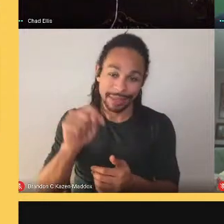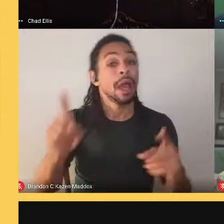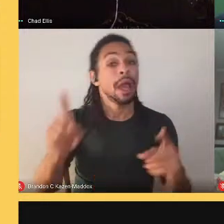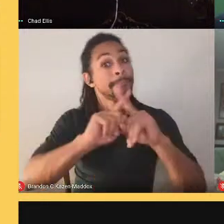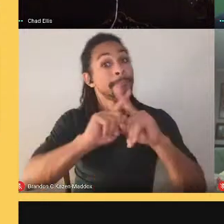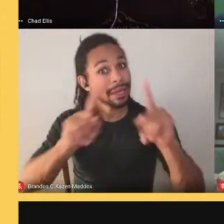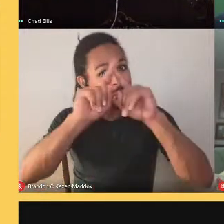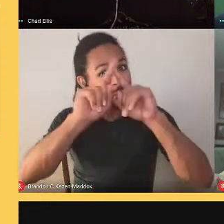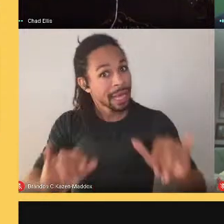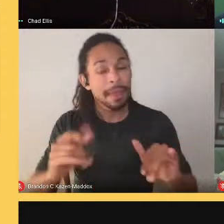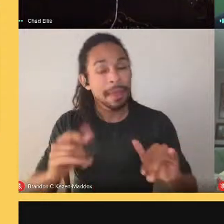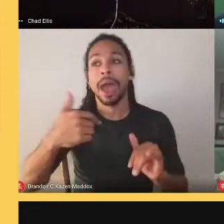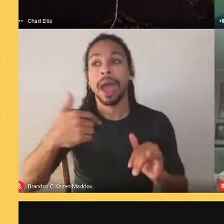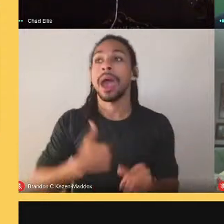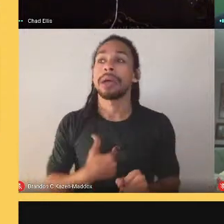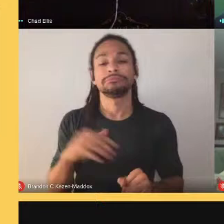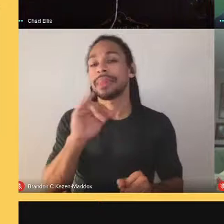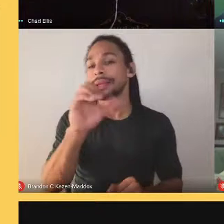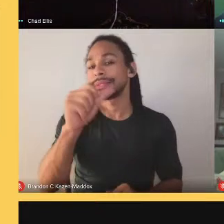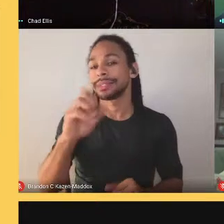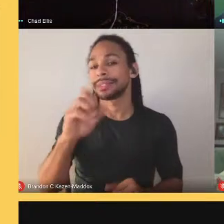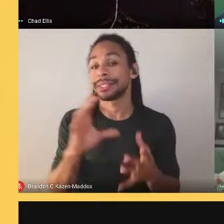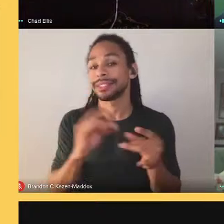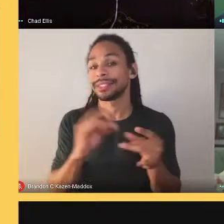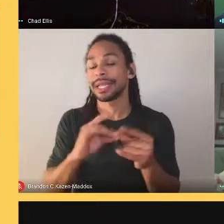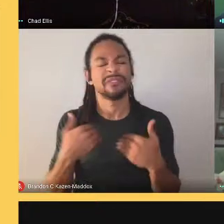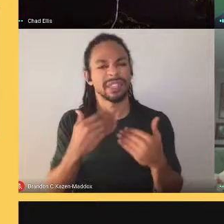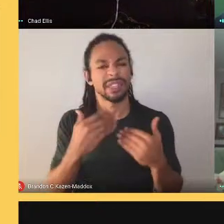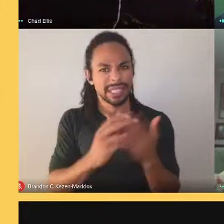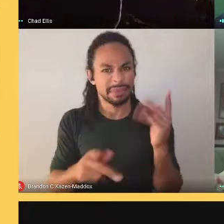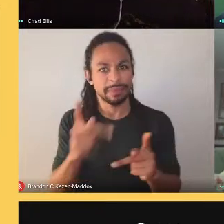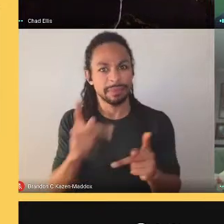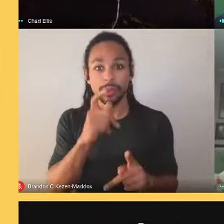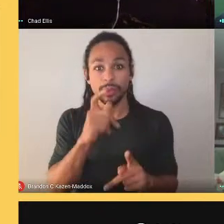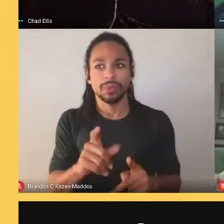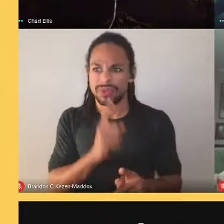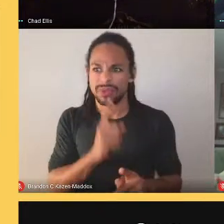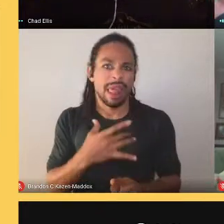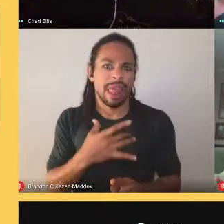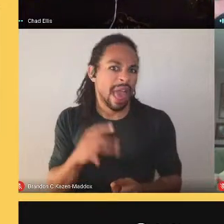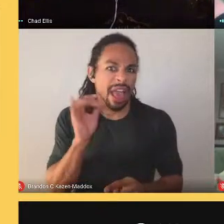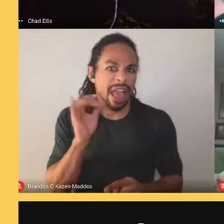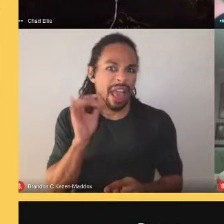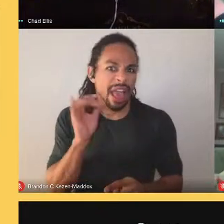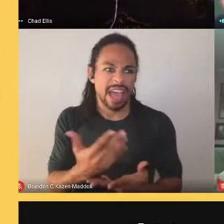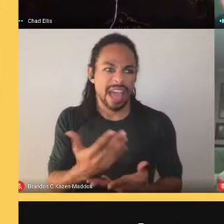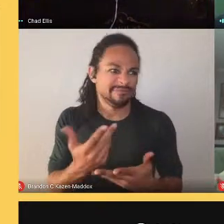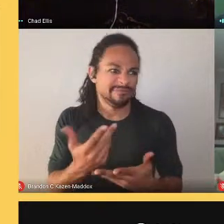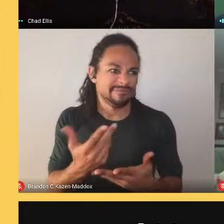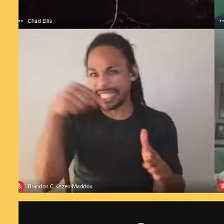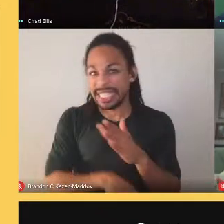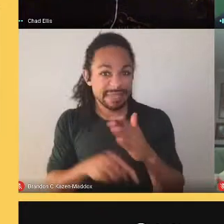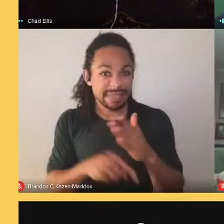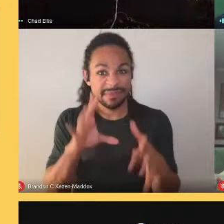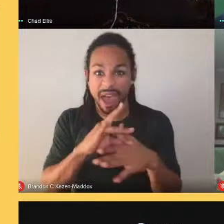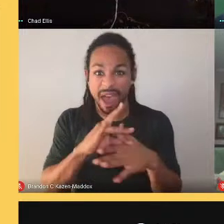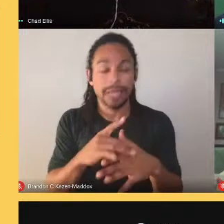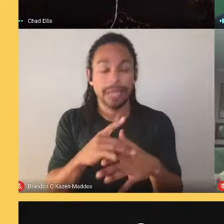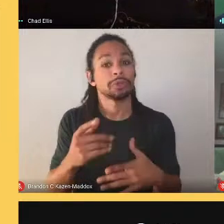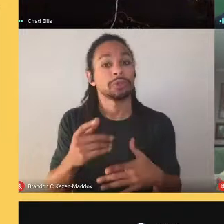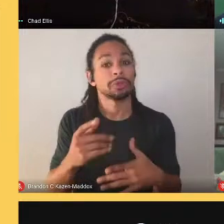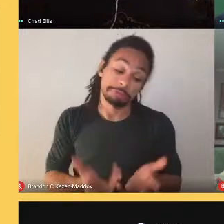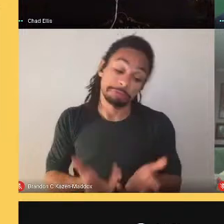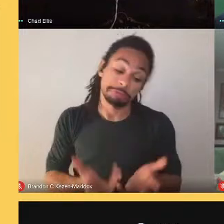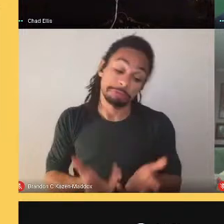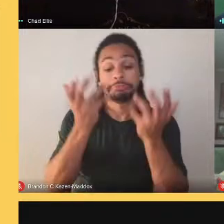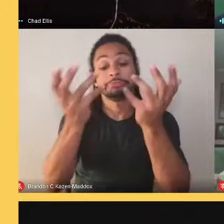like Sage said, there are some people who really would like the nitty gritty. So here's content for them. And I say a lot